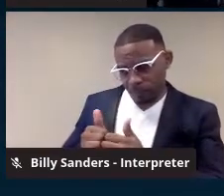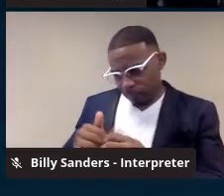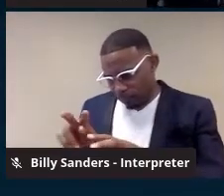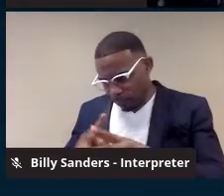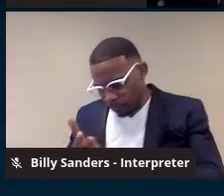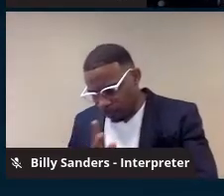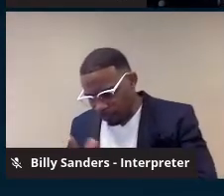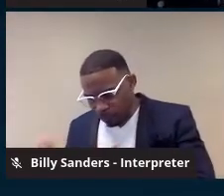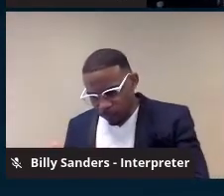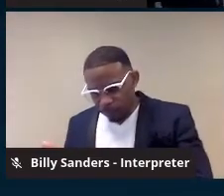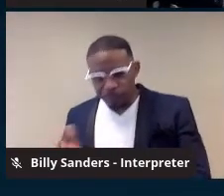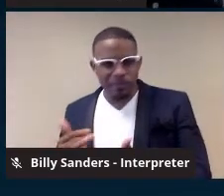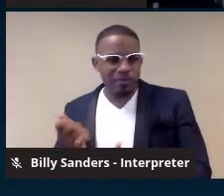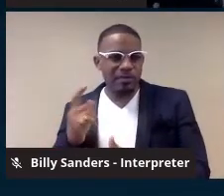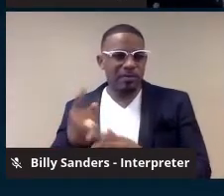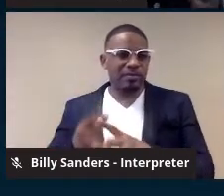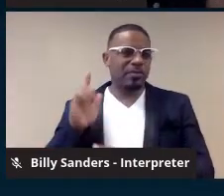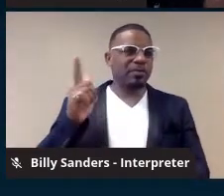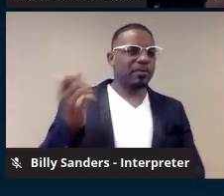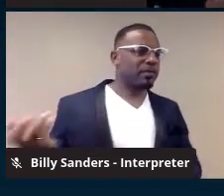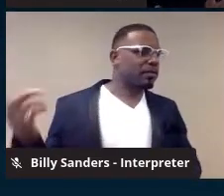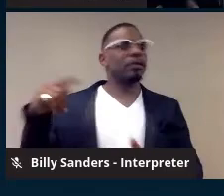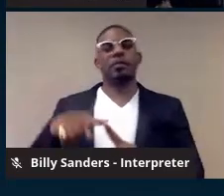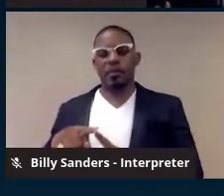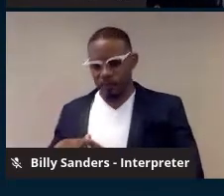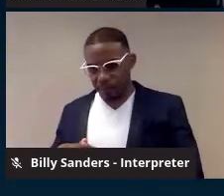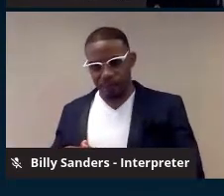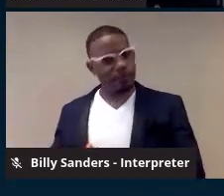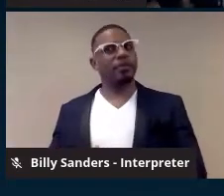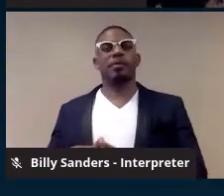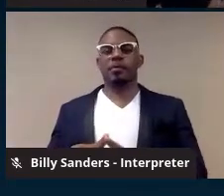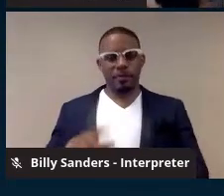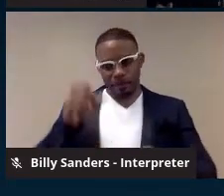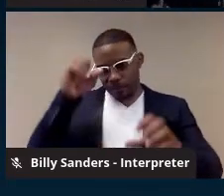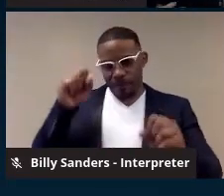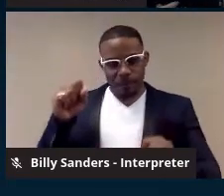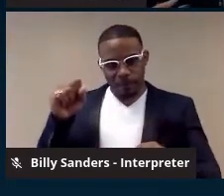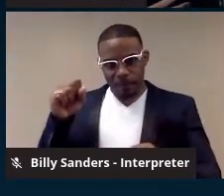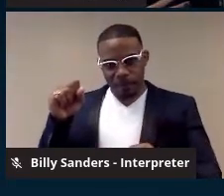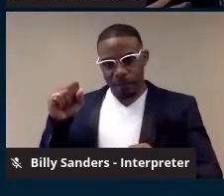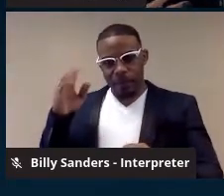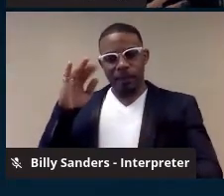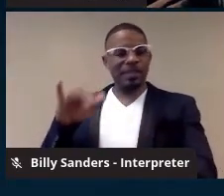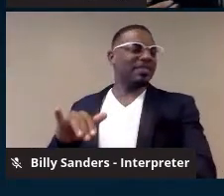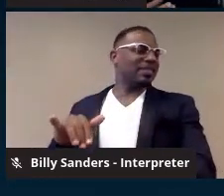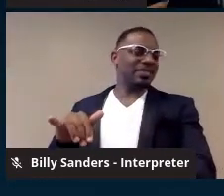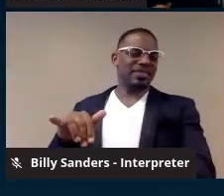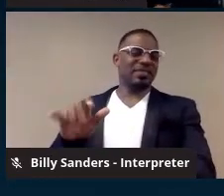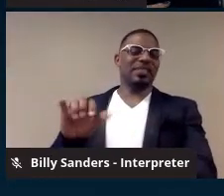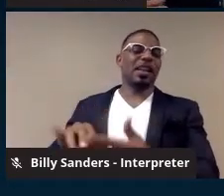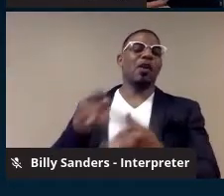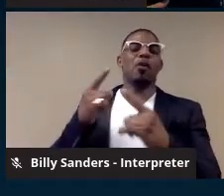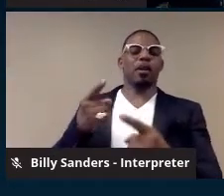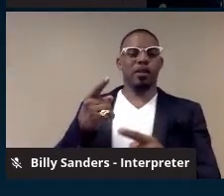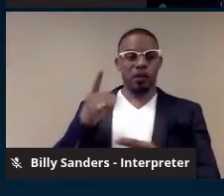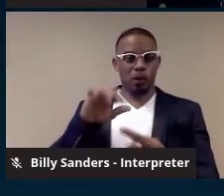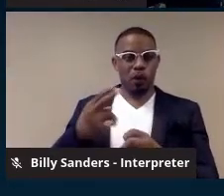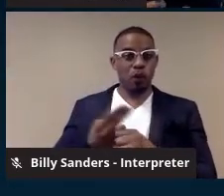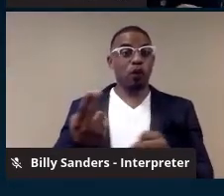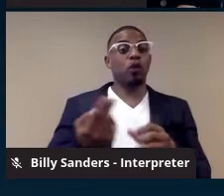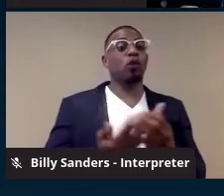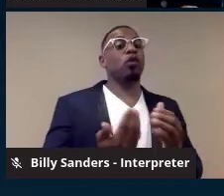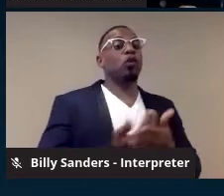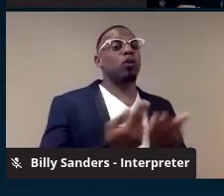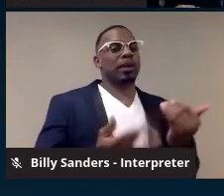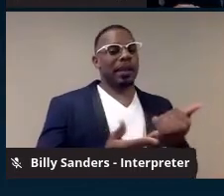then maybe a few months later would come back to it and everything was different. But hey, that's how it works when you're using new technology, right?